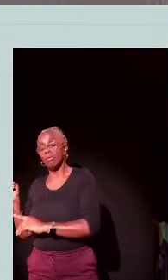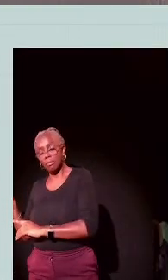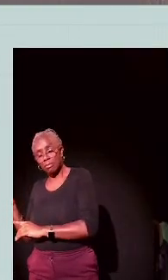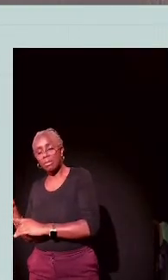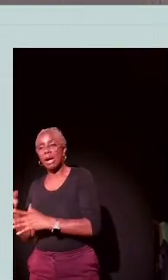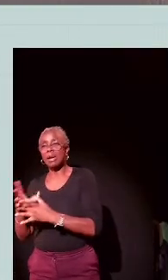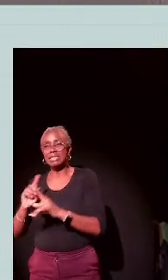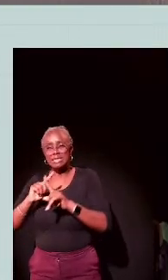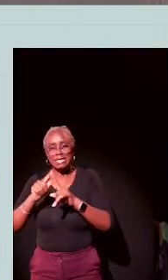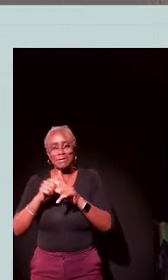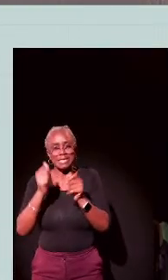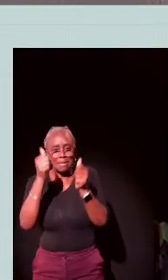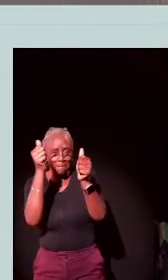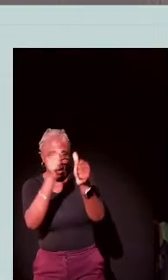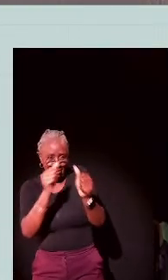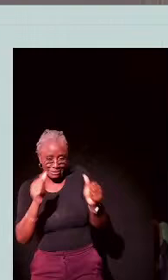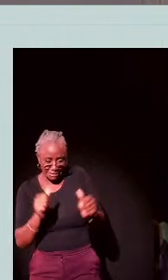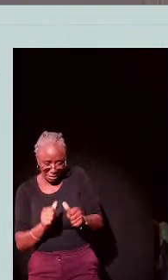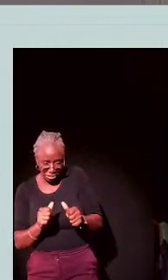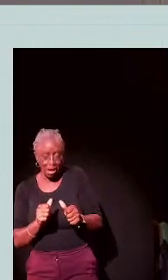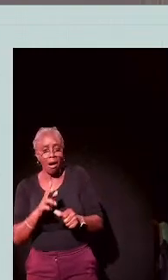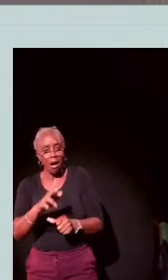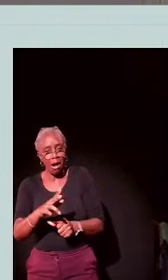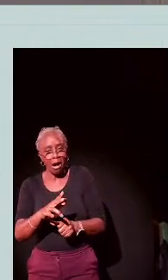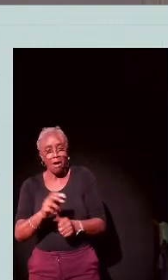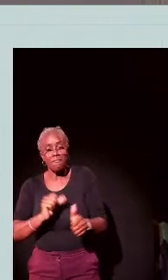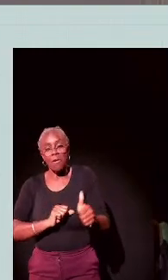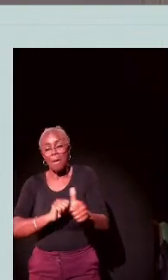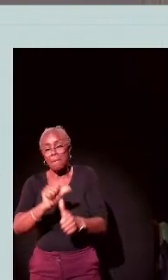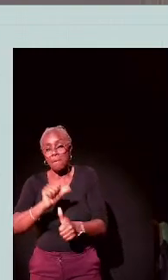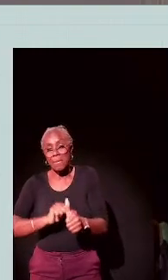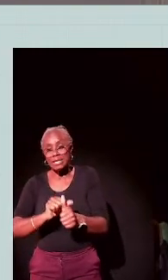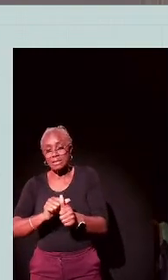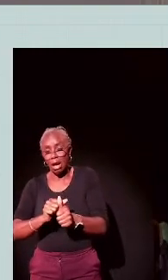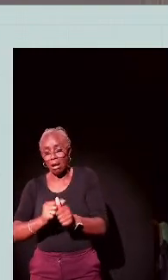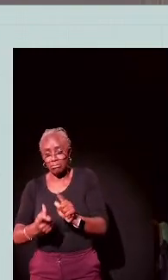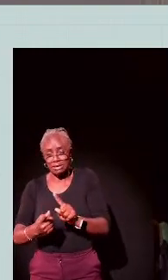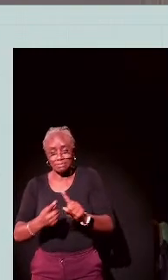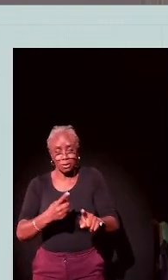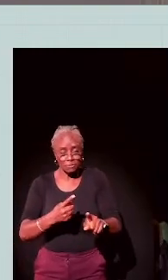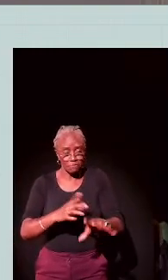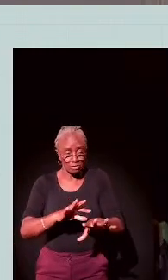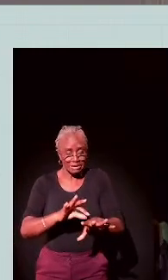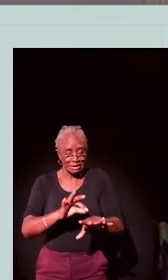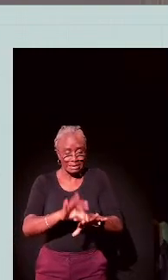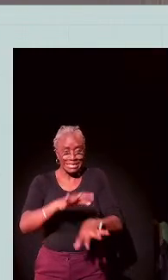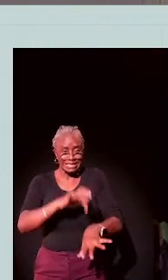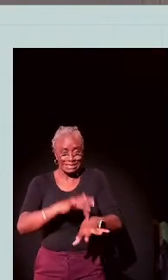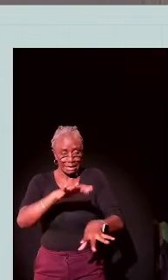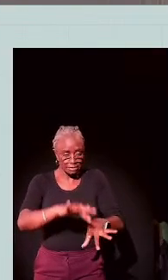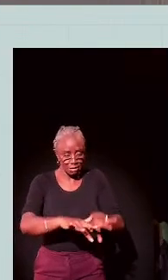of pattern that would give you better response or better sensitivity in your sensors themselves.